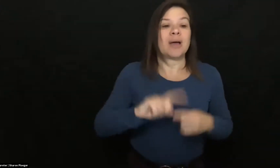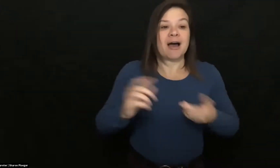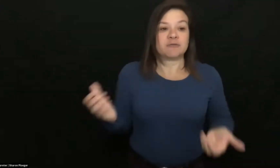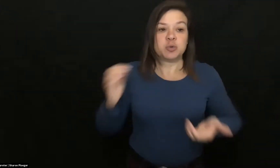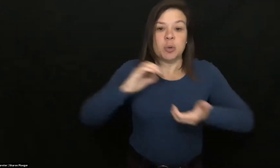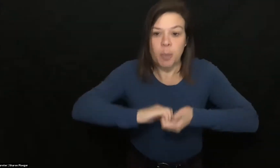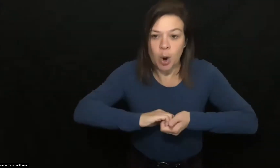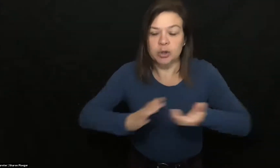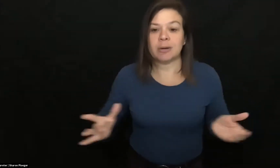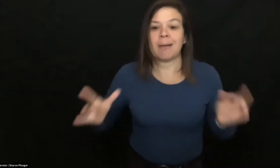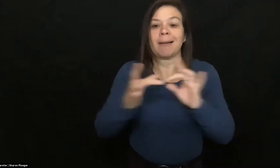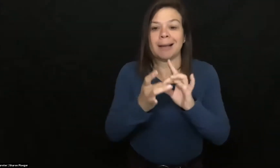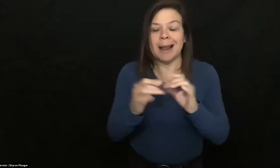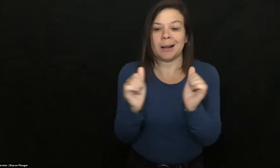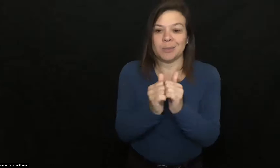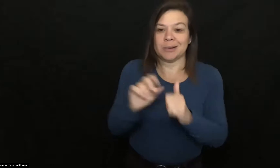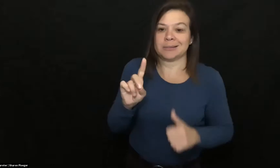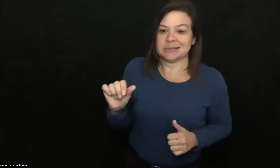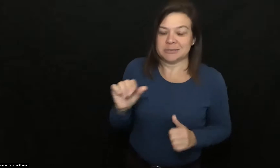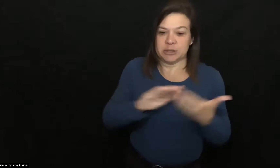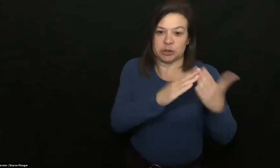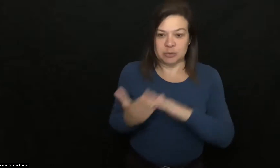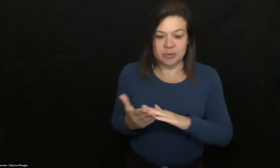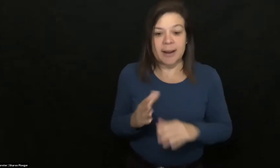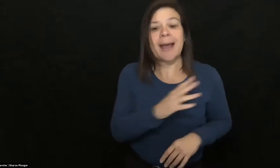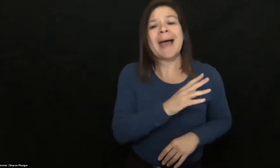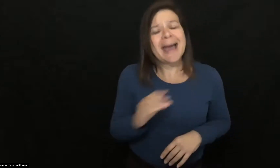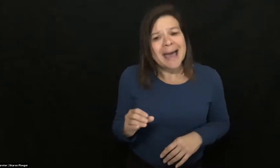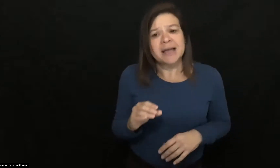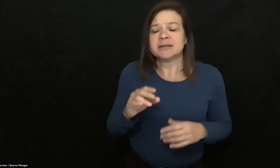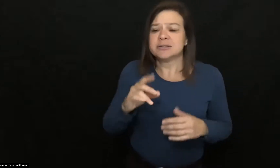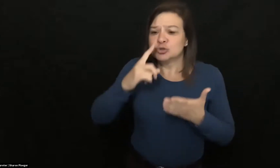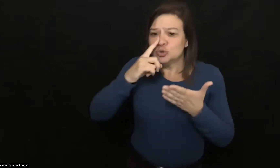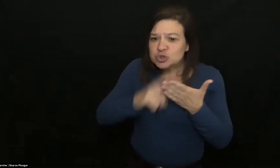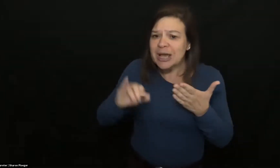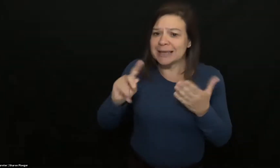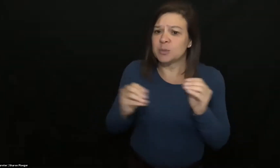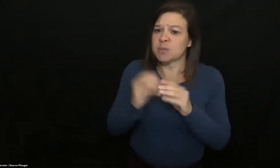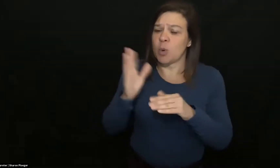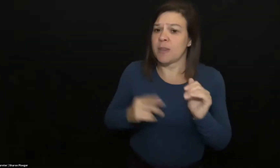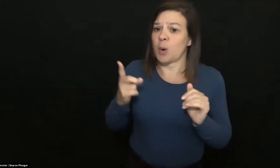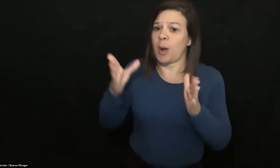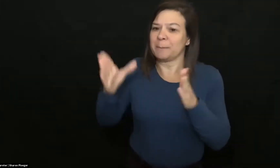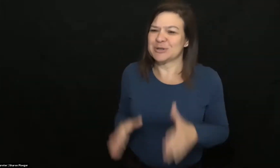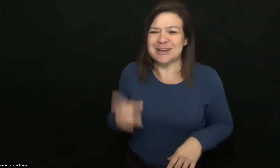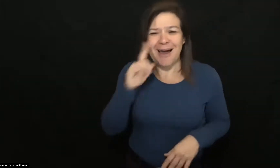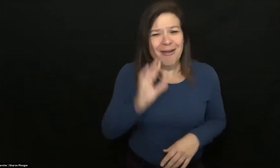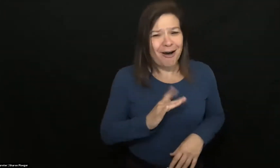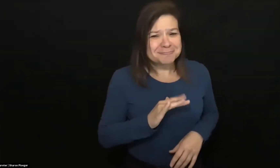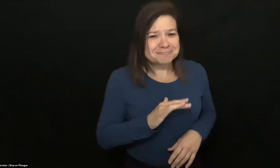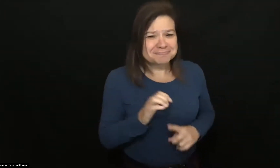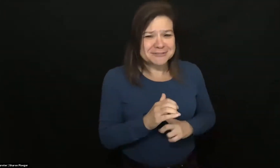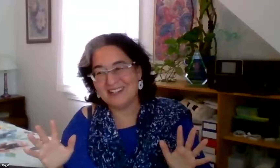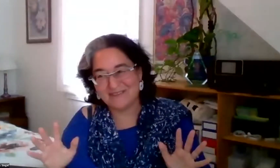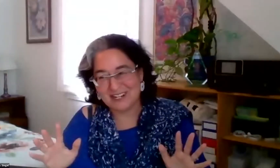and connect with the disability community, and we need to check in with more than one advisor. I thought that was great that she said